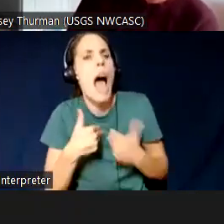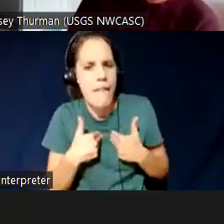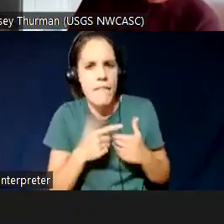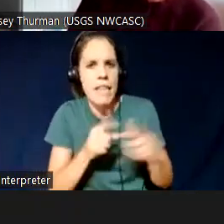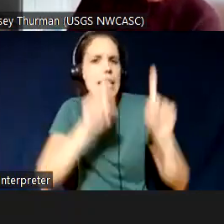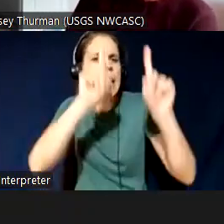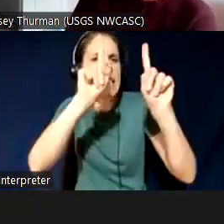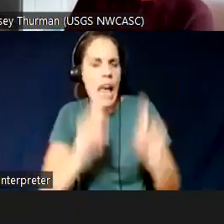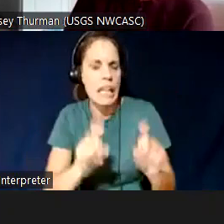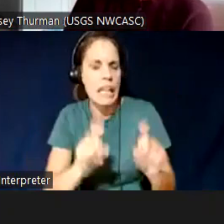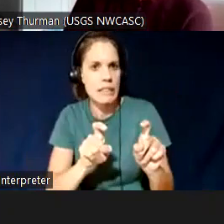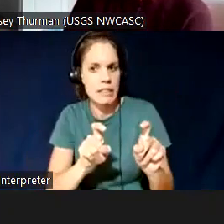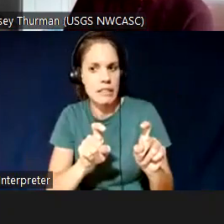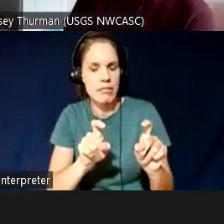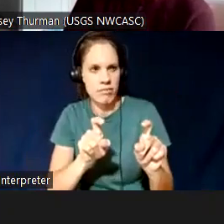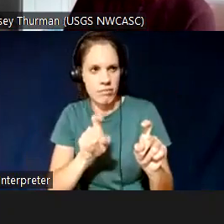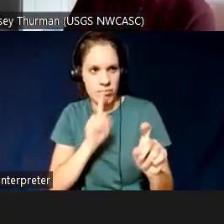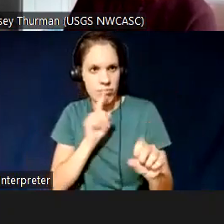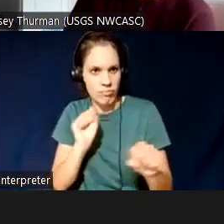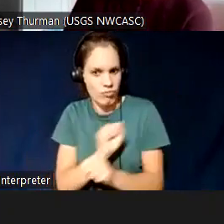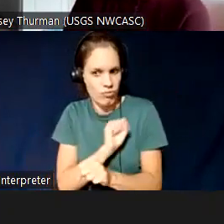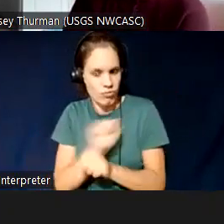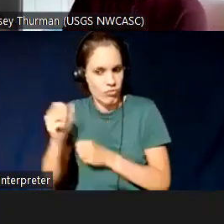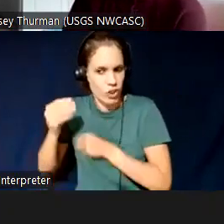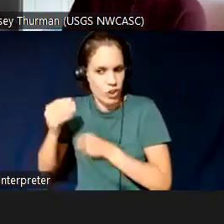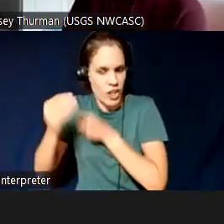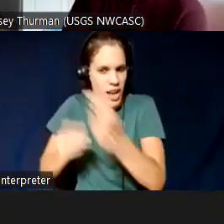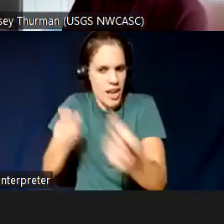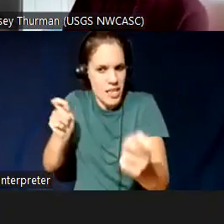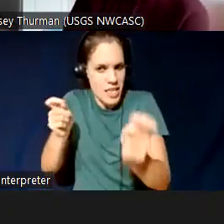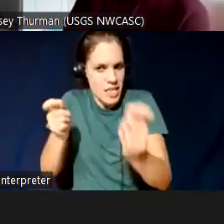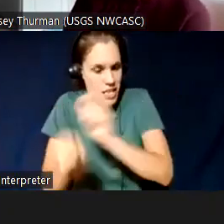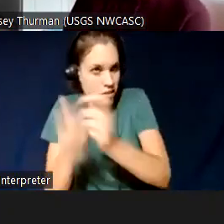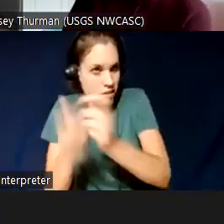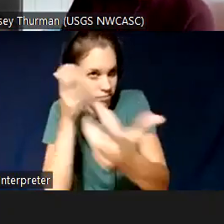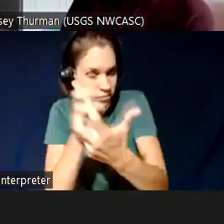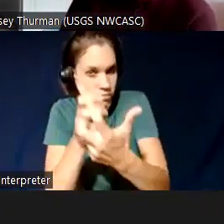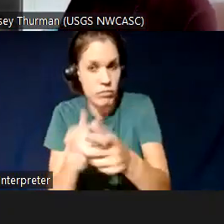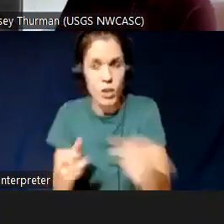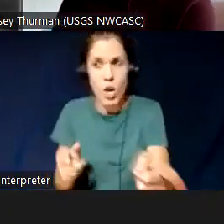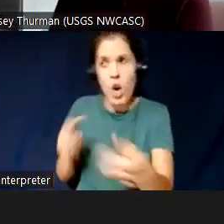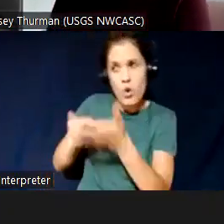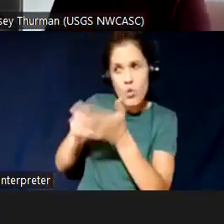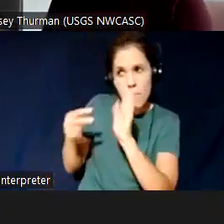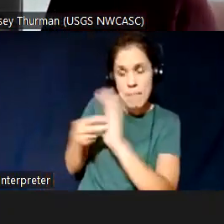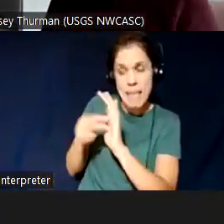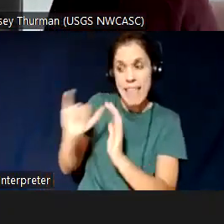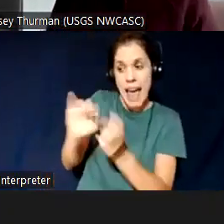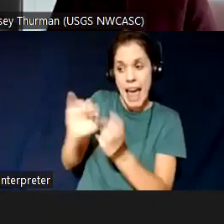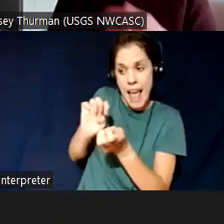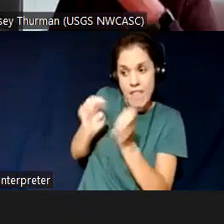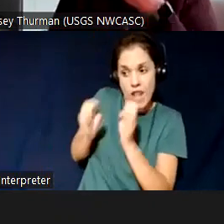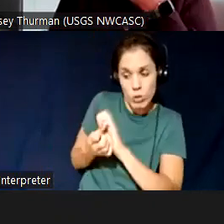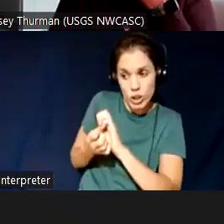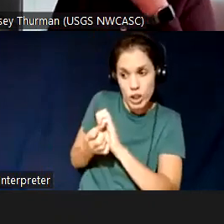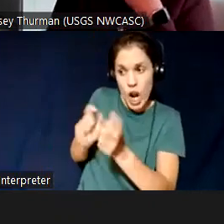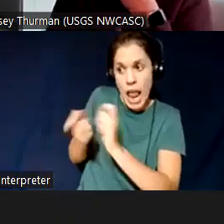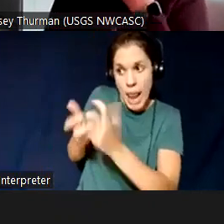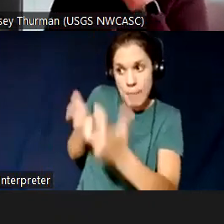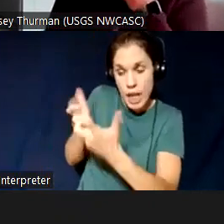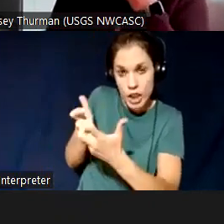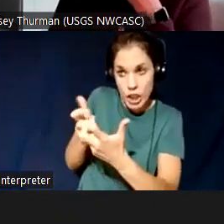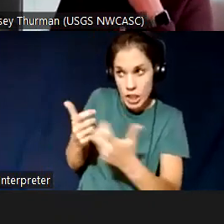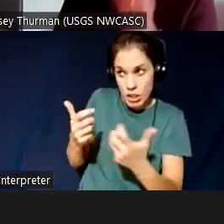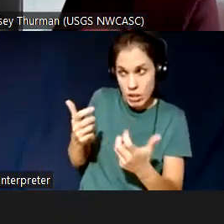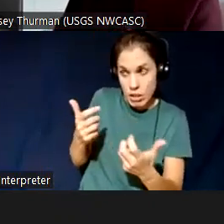genetic adaptation? So what evidence do we have for the evolutionary adaptation of species? I think